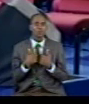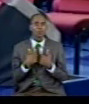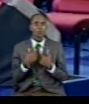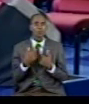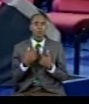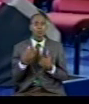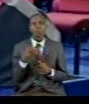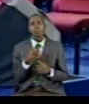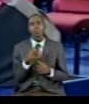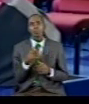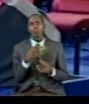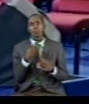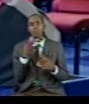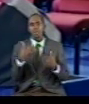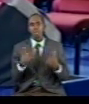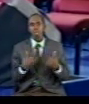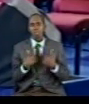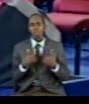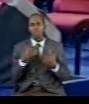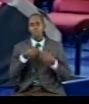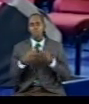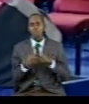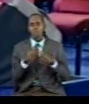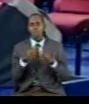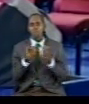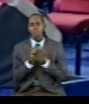has disappeared. You hear him now.